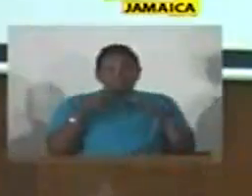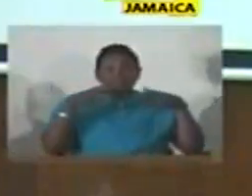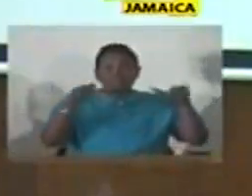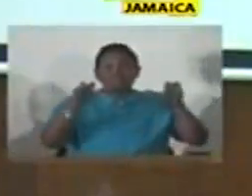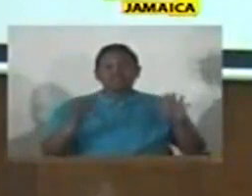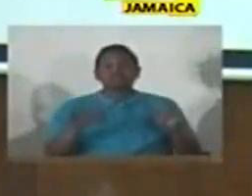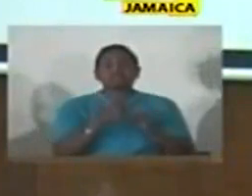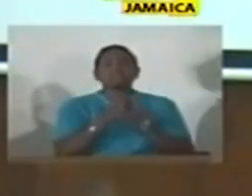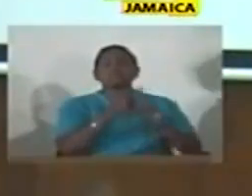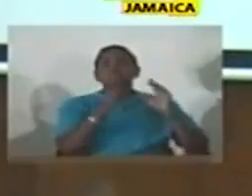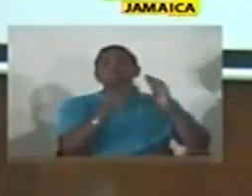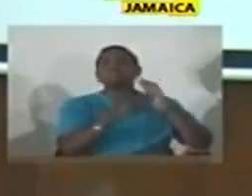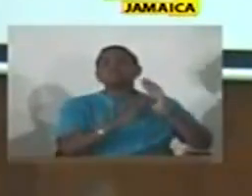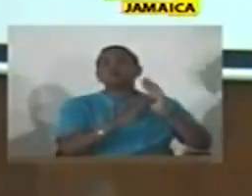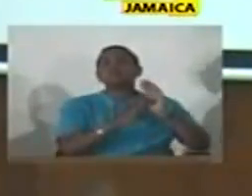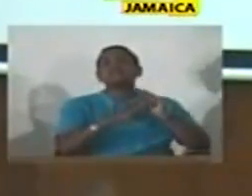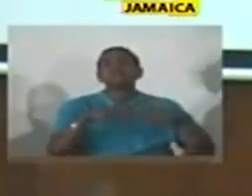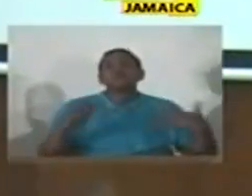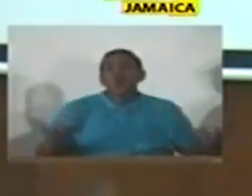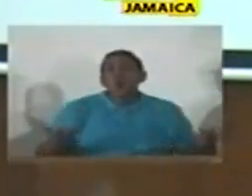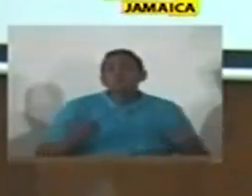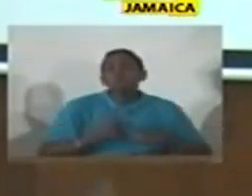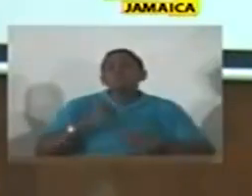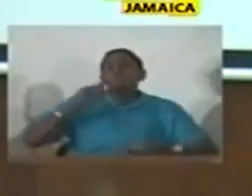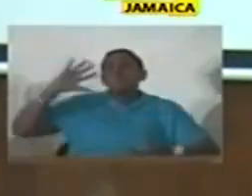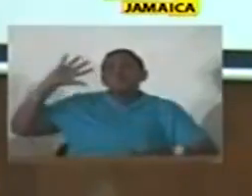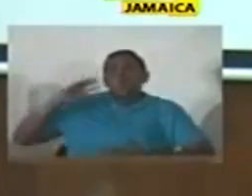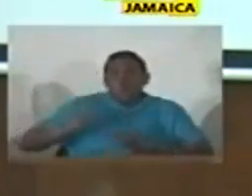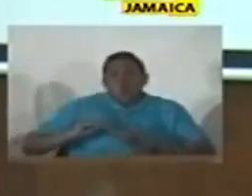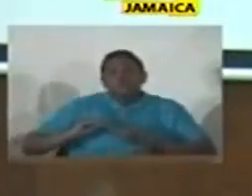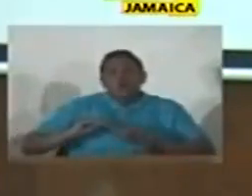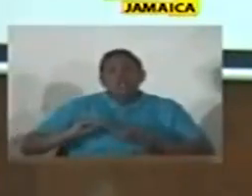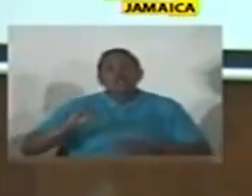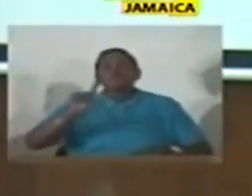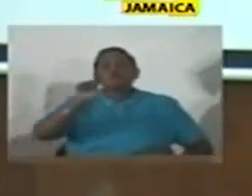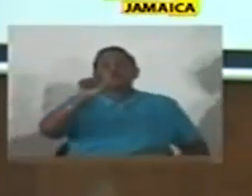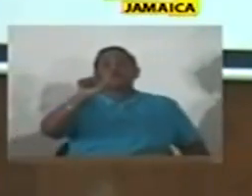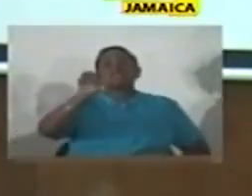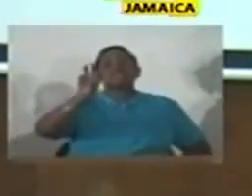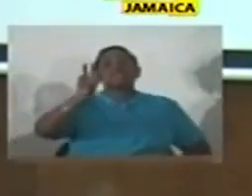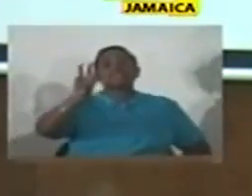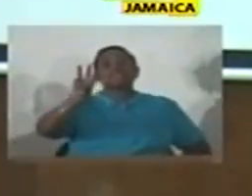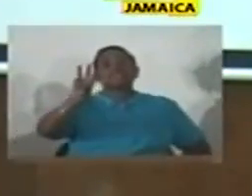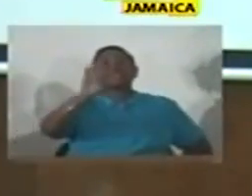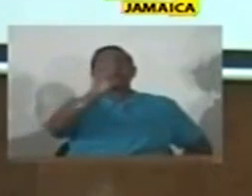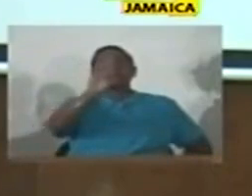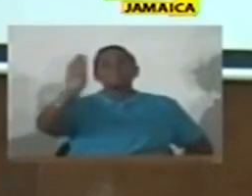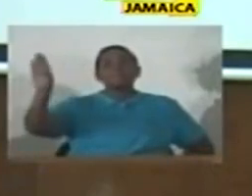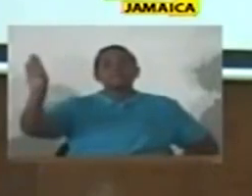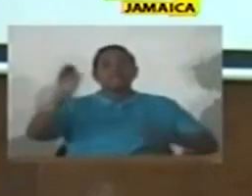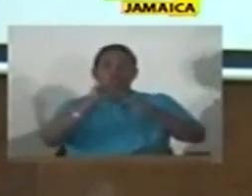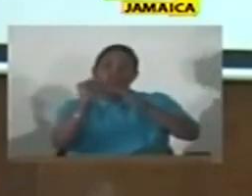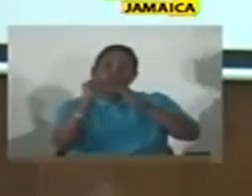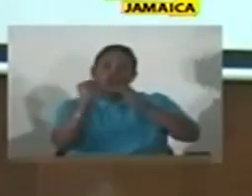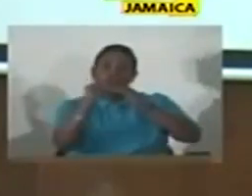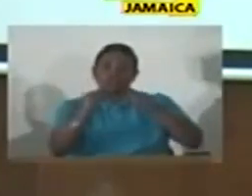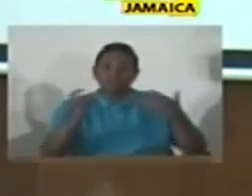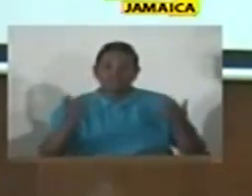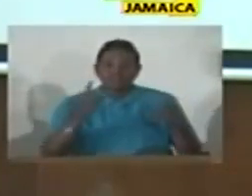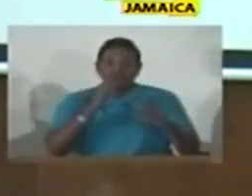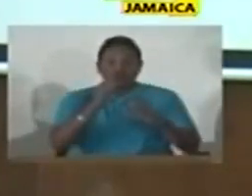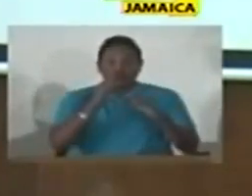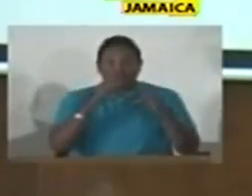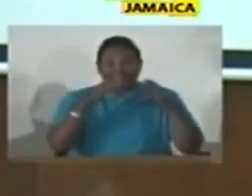investment represents a total of $26 billion to